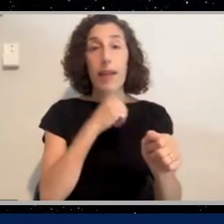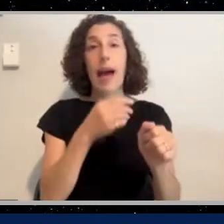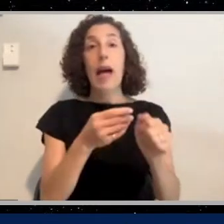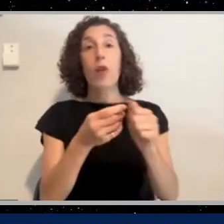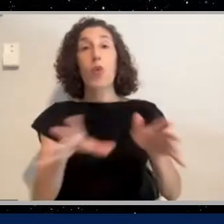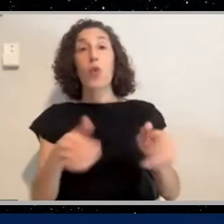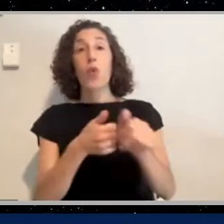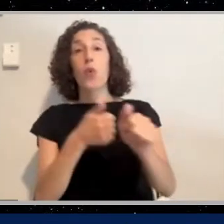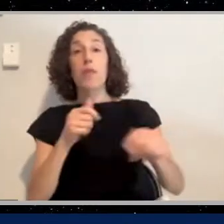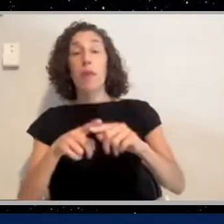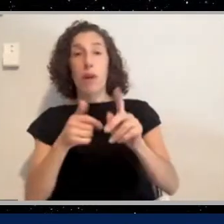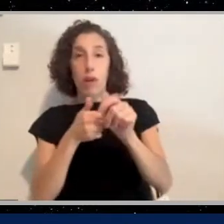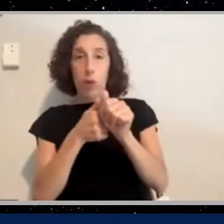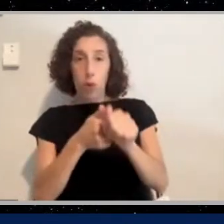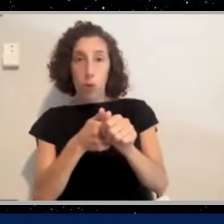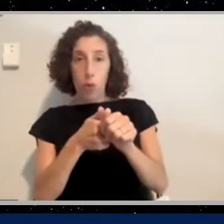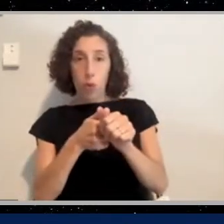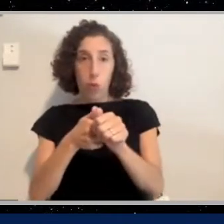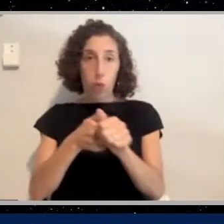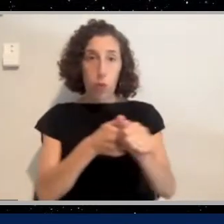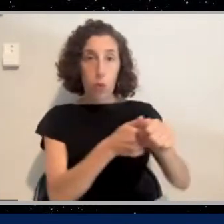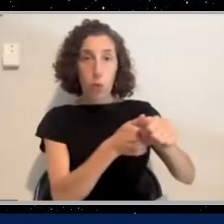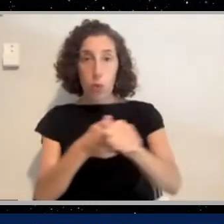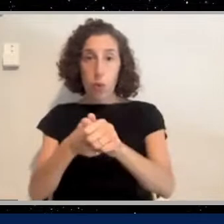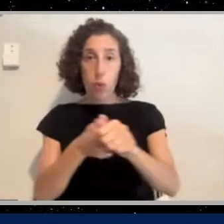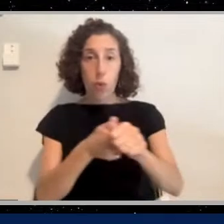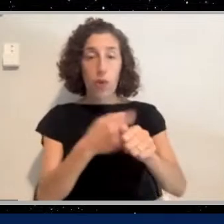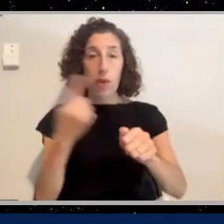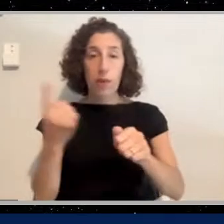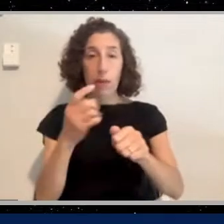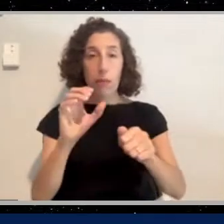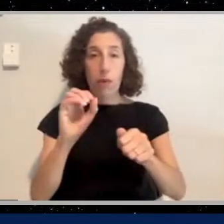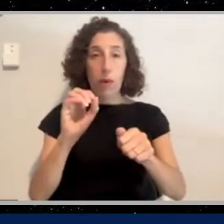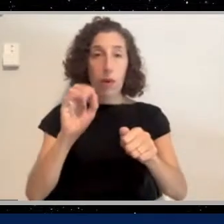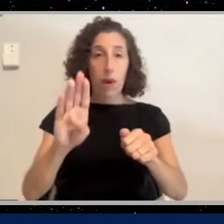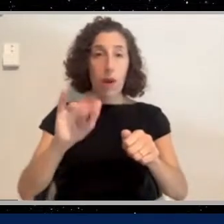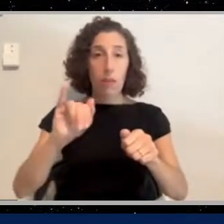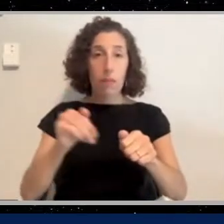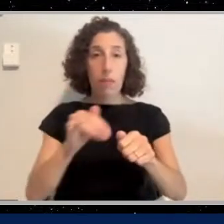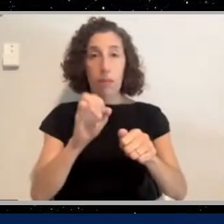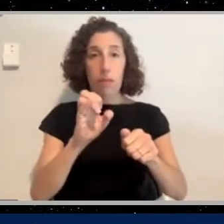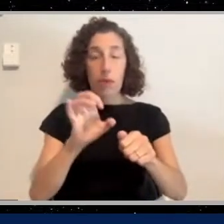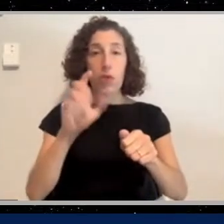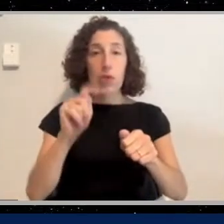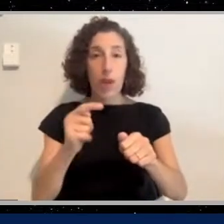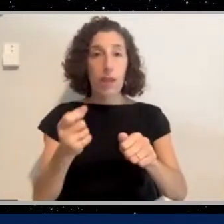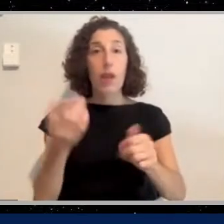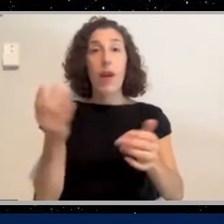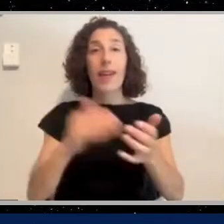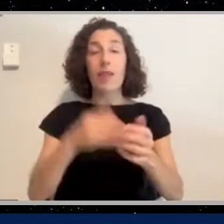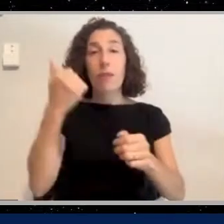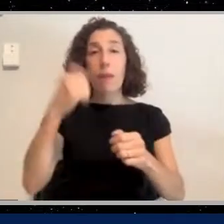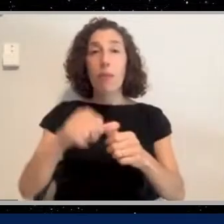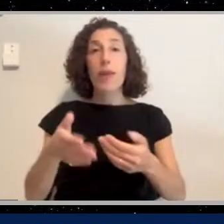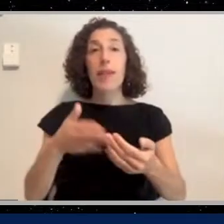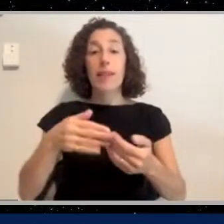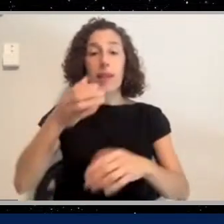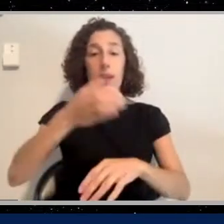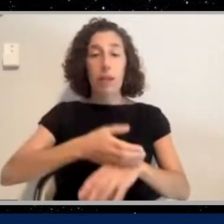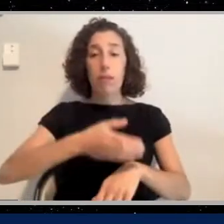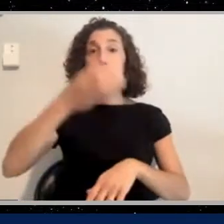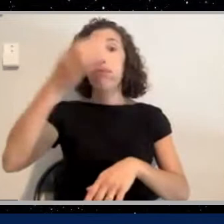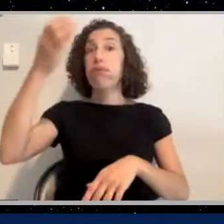task of, let's say, sorting. And, again, in a zero-G environment, how do you do that? Do